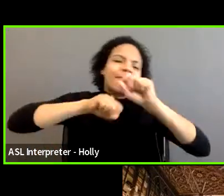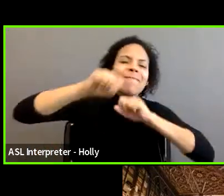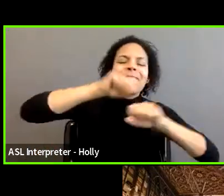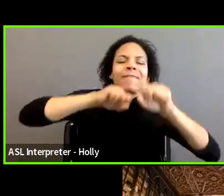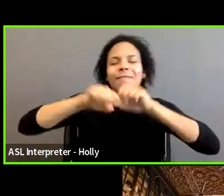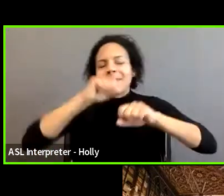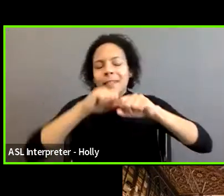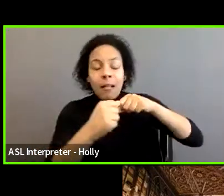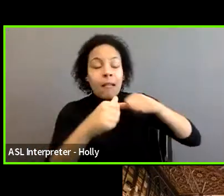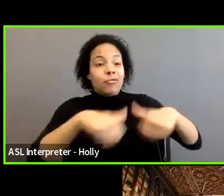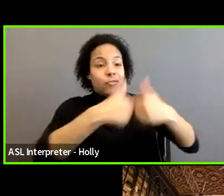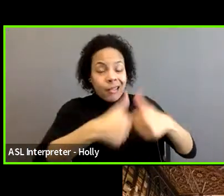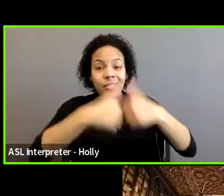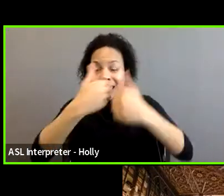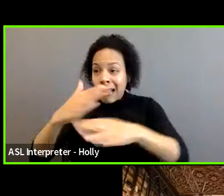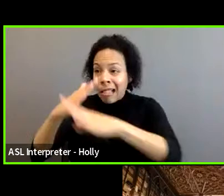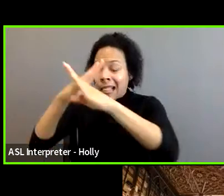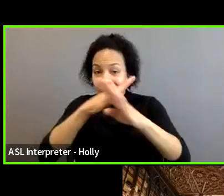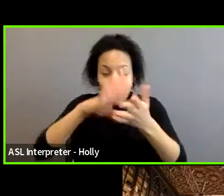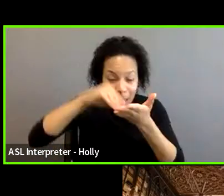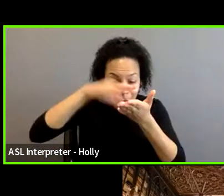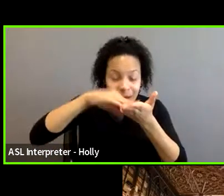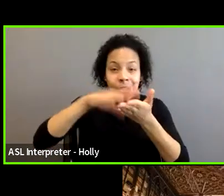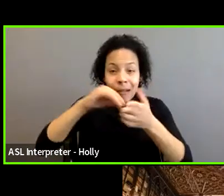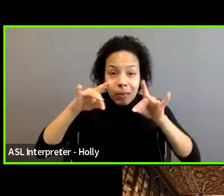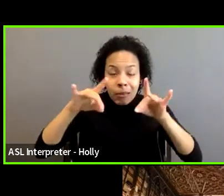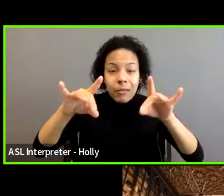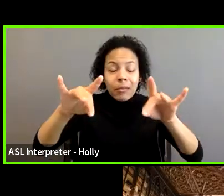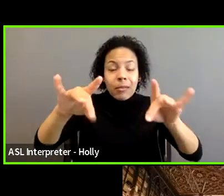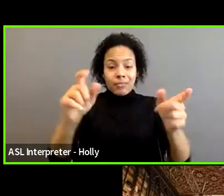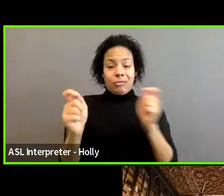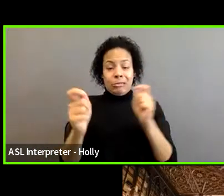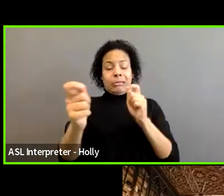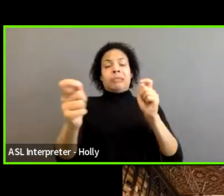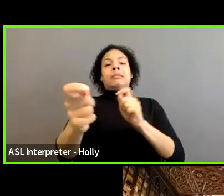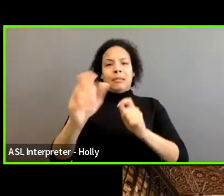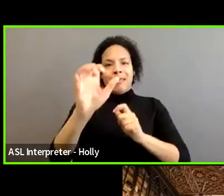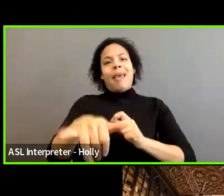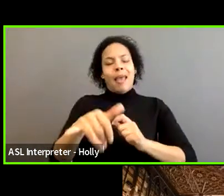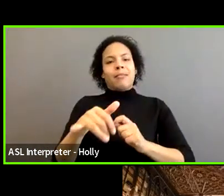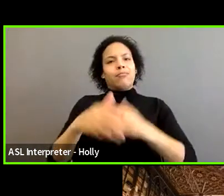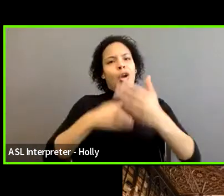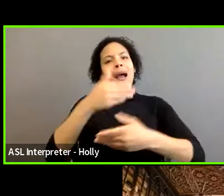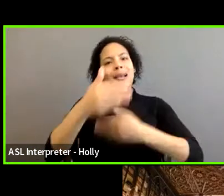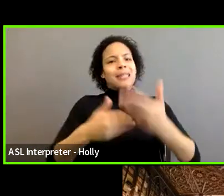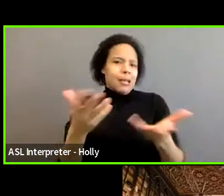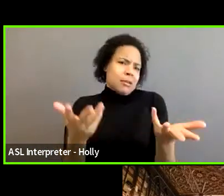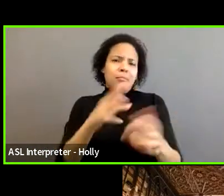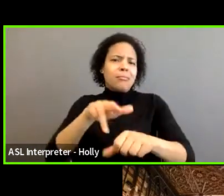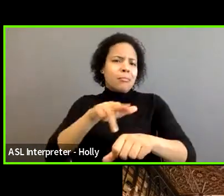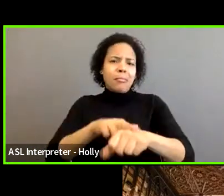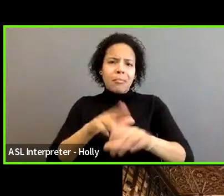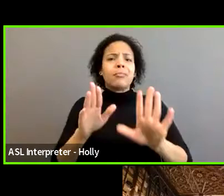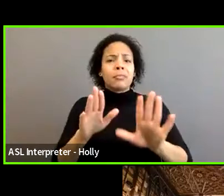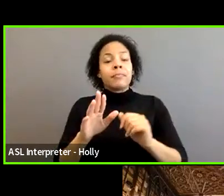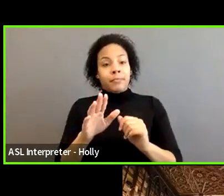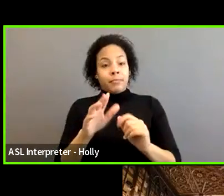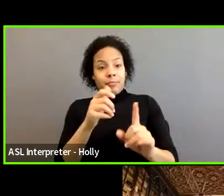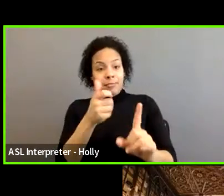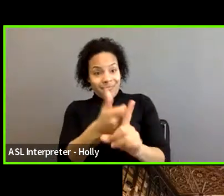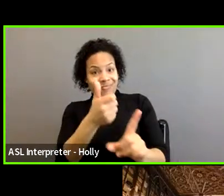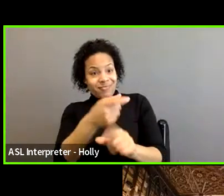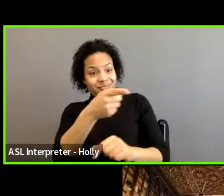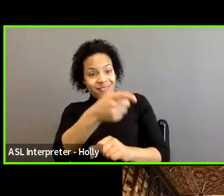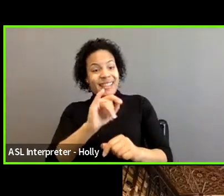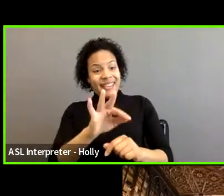we address those mistakes and realize also this piece. You too, as an identified white human, have